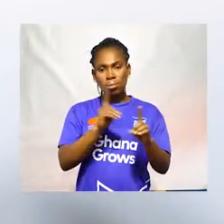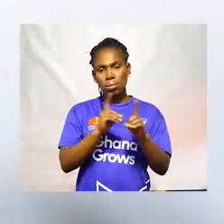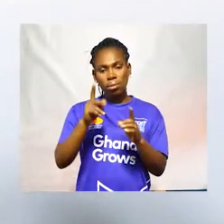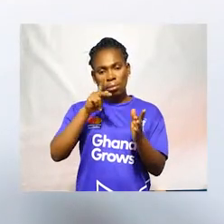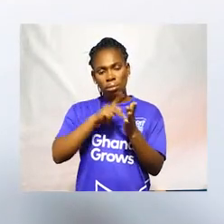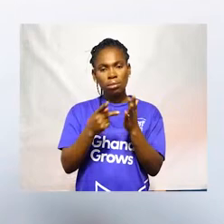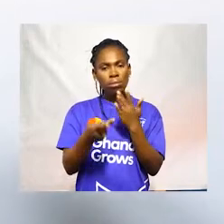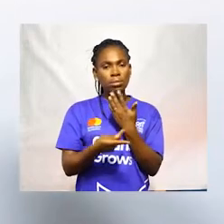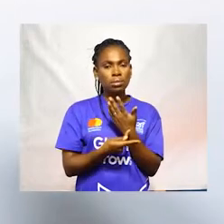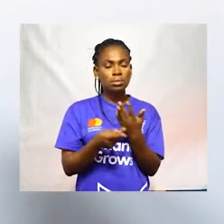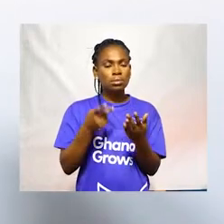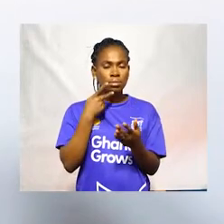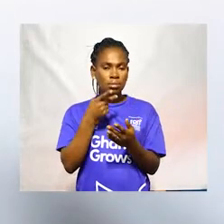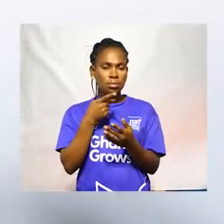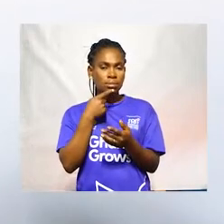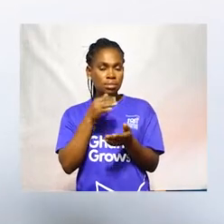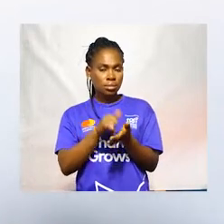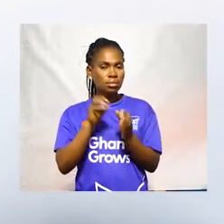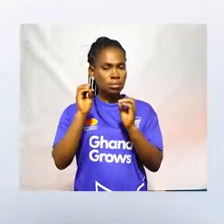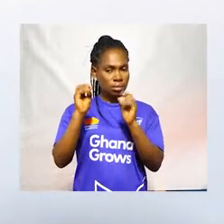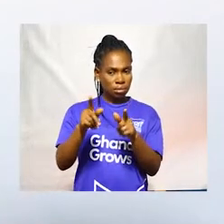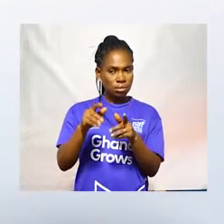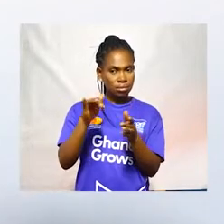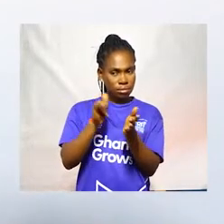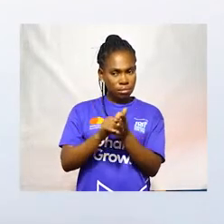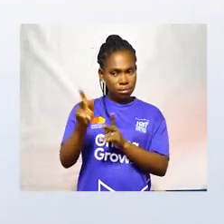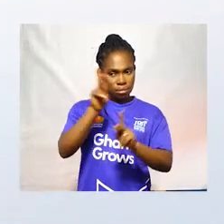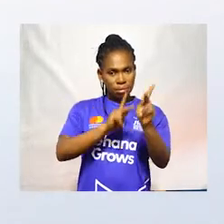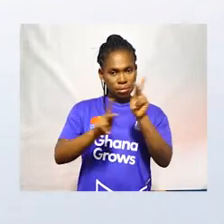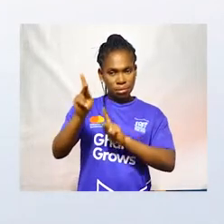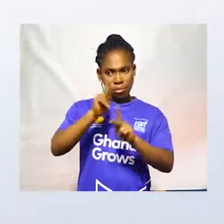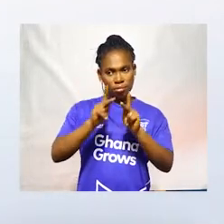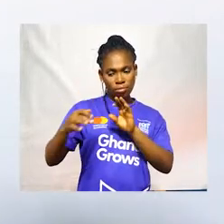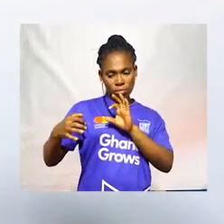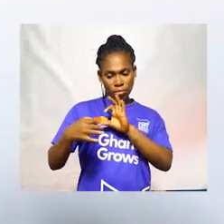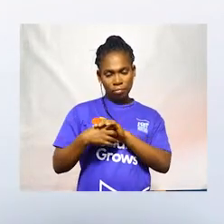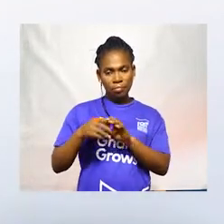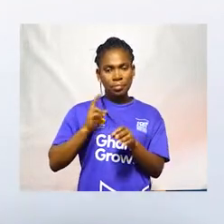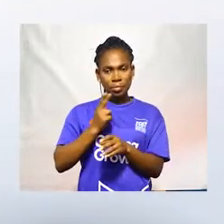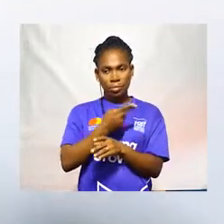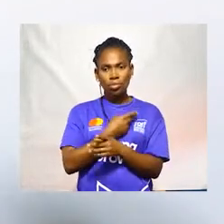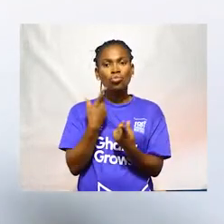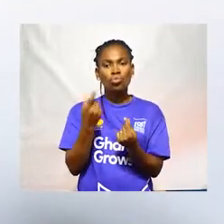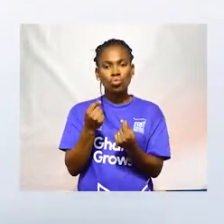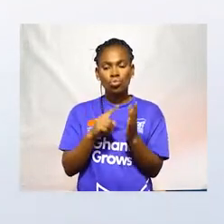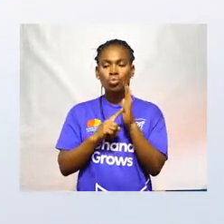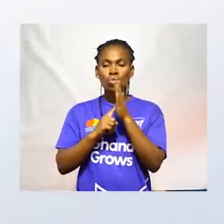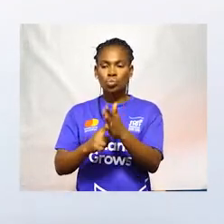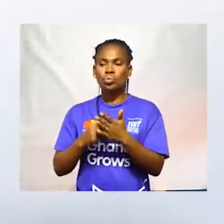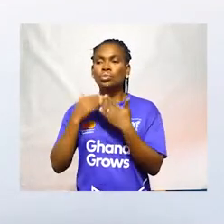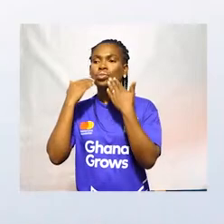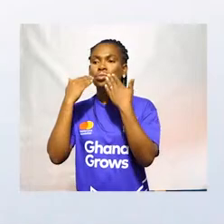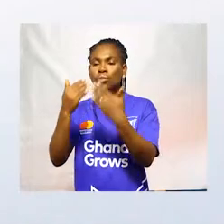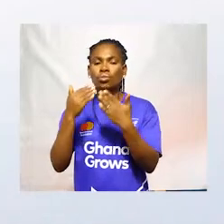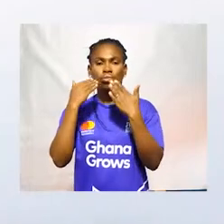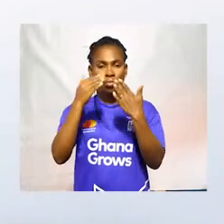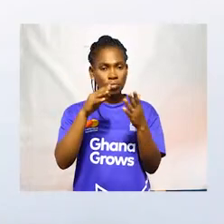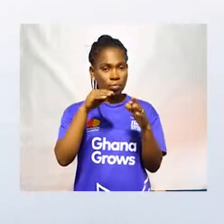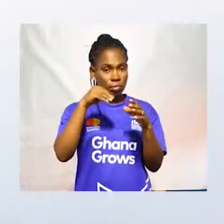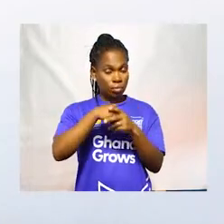program and we said, okay, these are the people who partner us. Let's acknowledge them. So in our photos, we'll